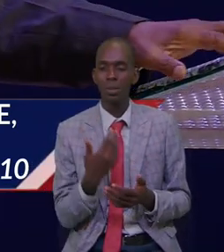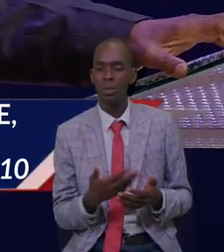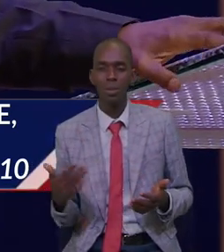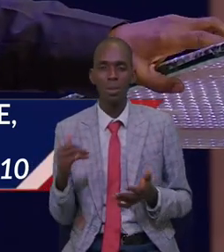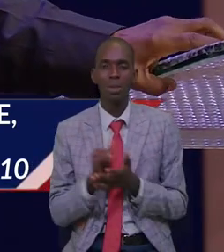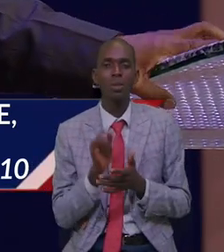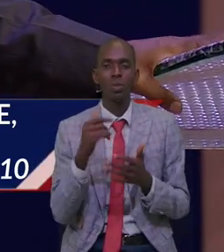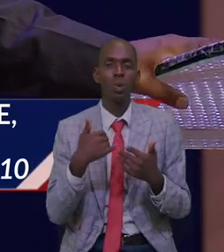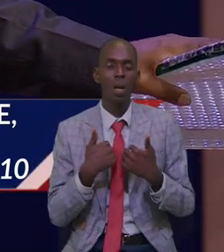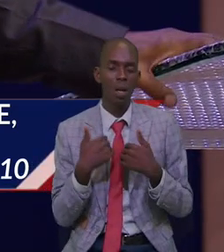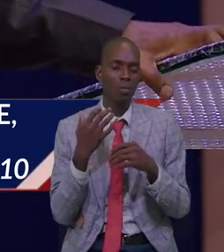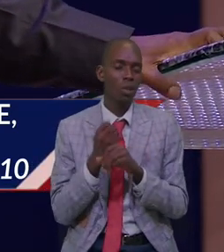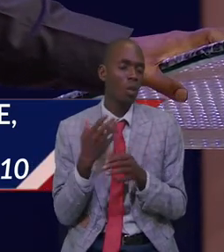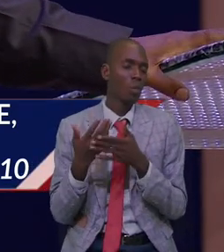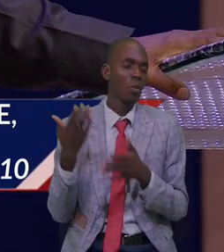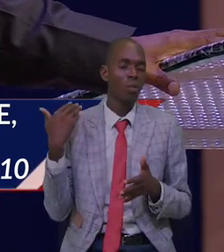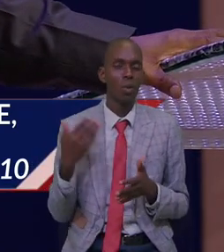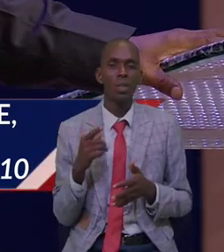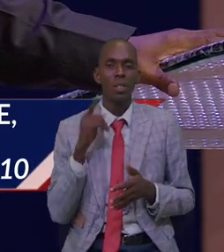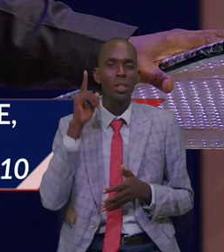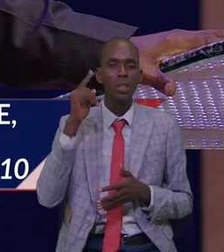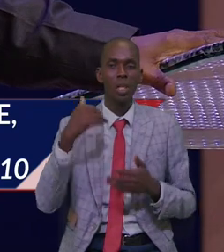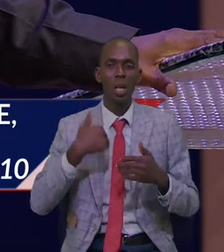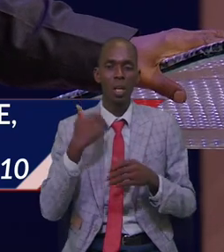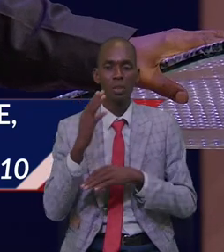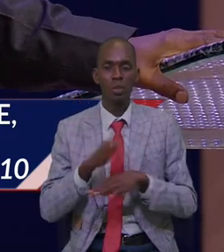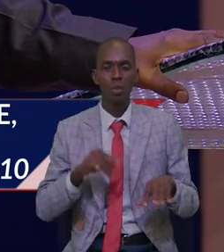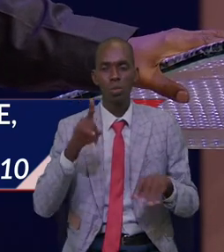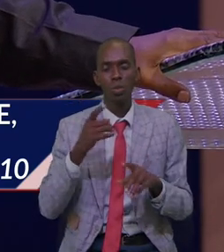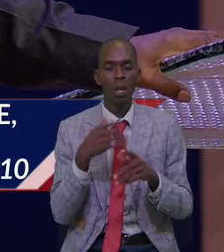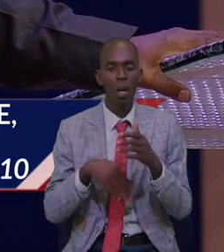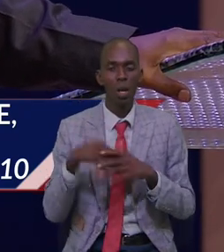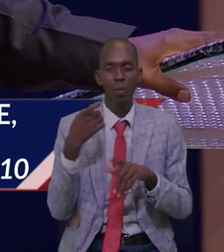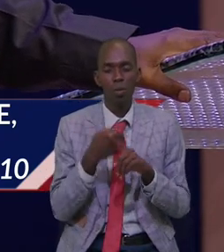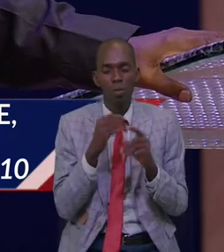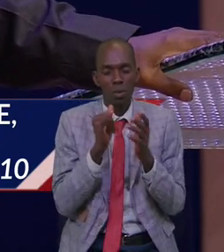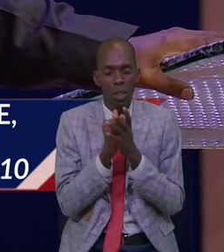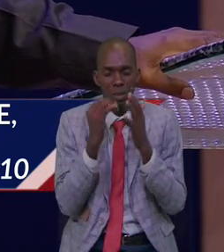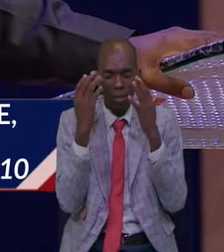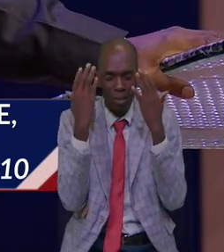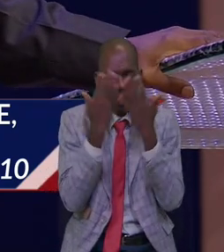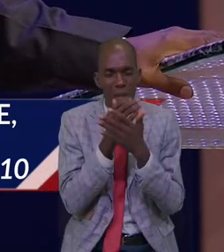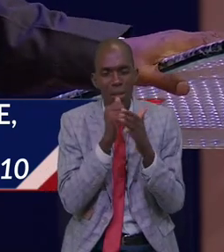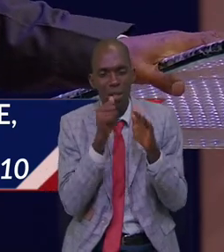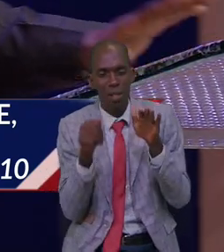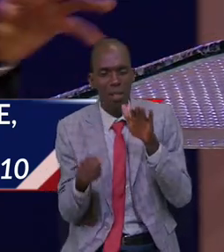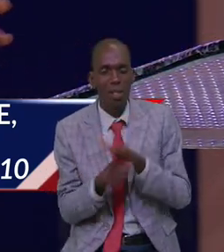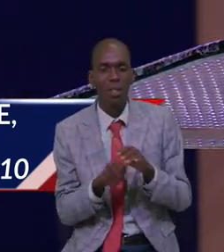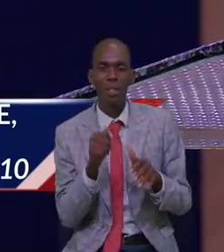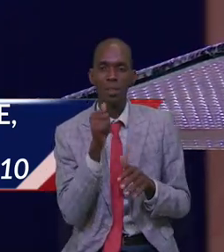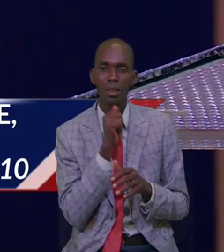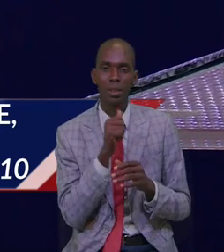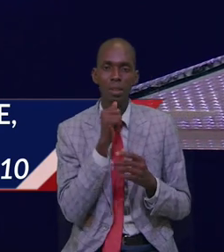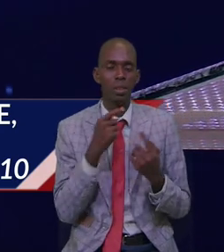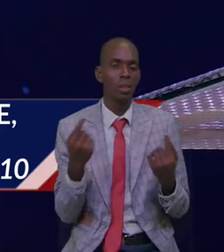the past. He has called you out of dark, covered, hidden, secret sinning, and he has